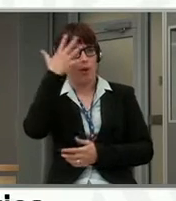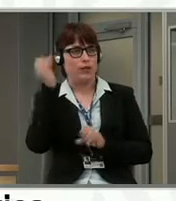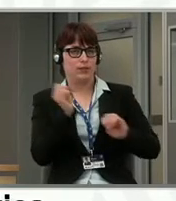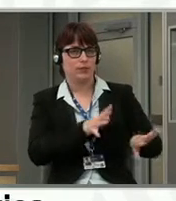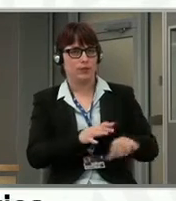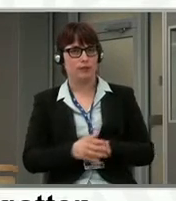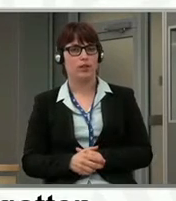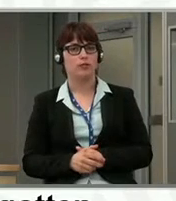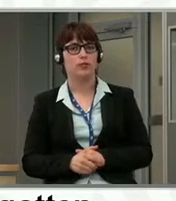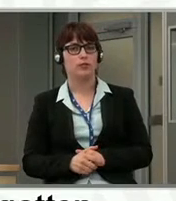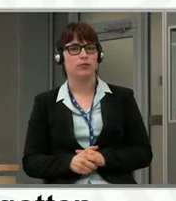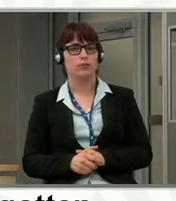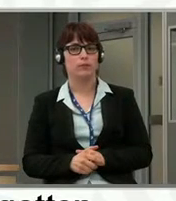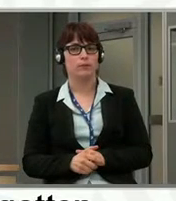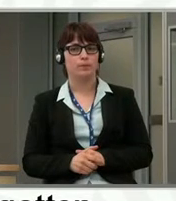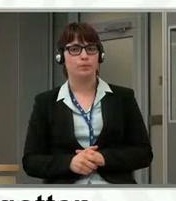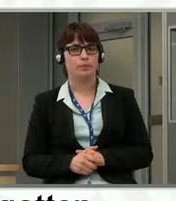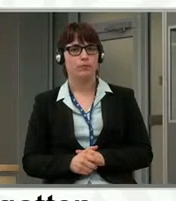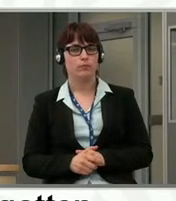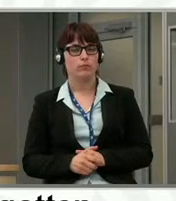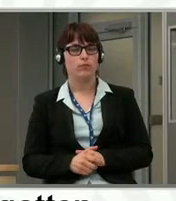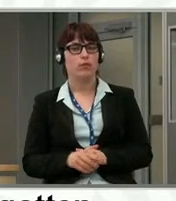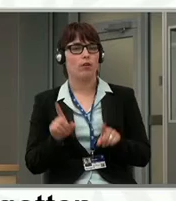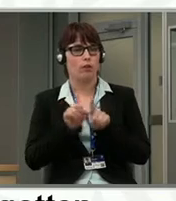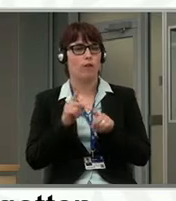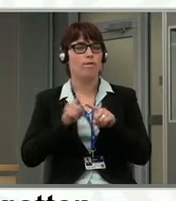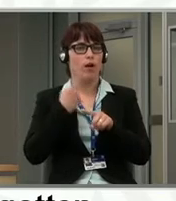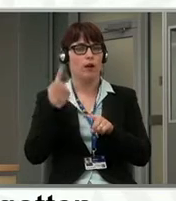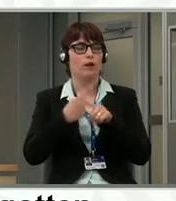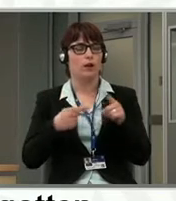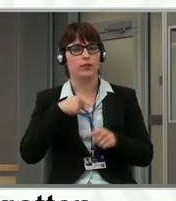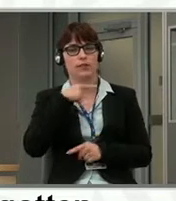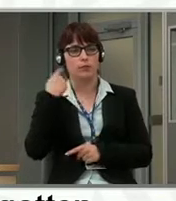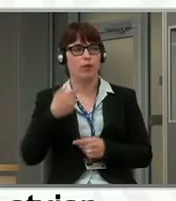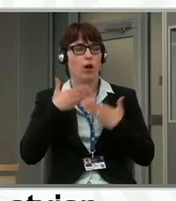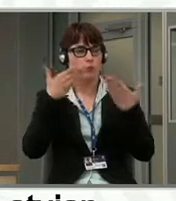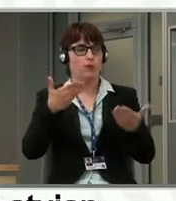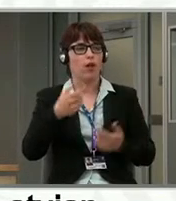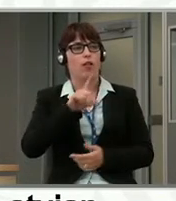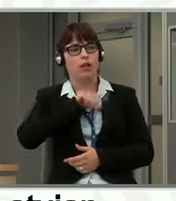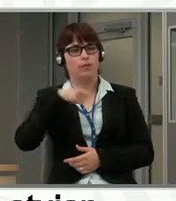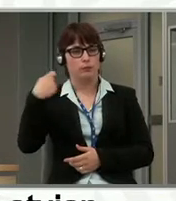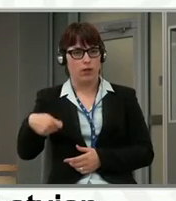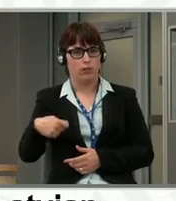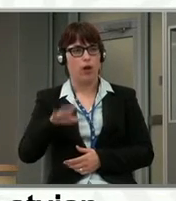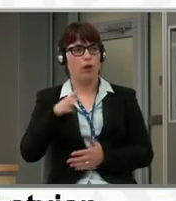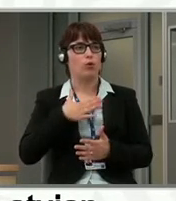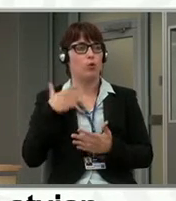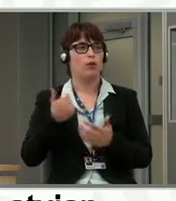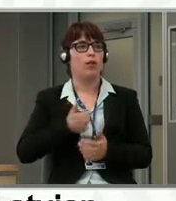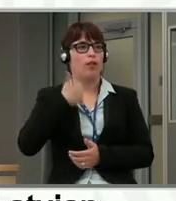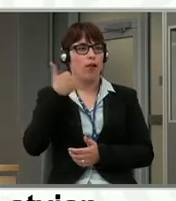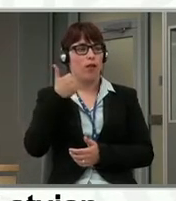And I have to congratulate again the Latvian presidency for a great job these 2 days in